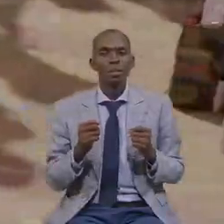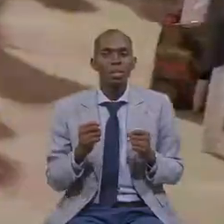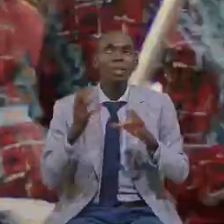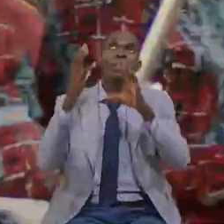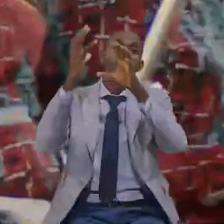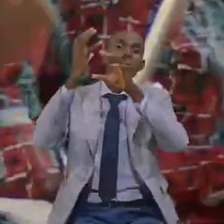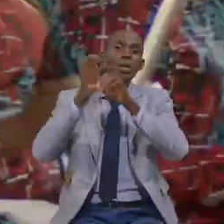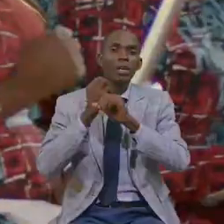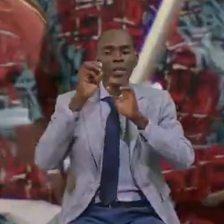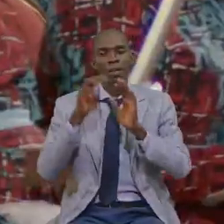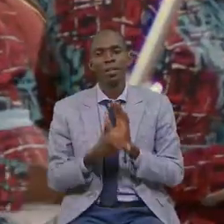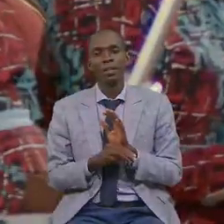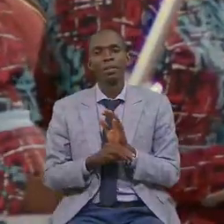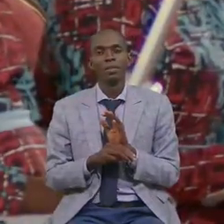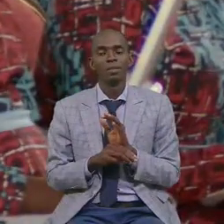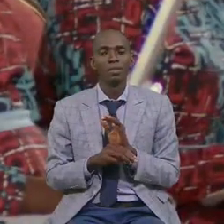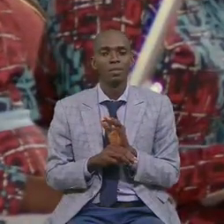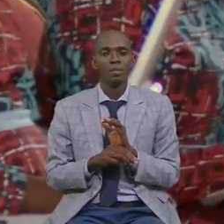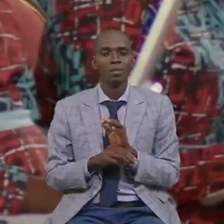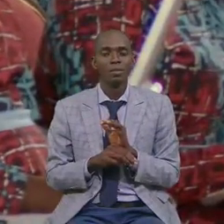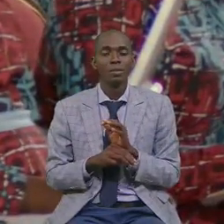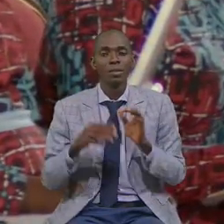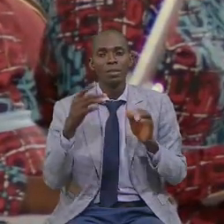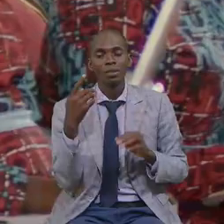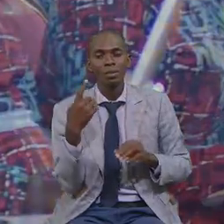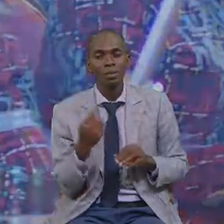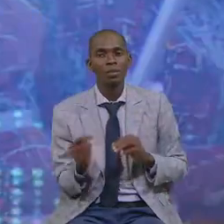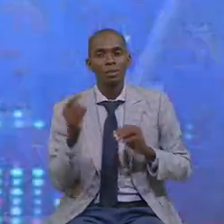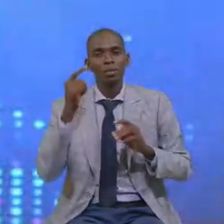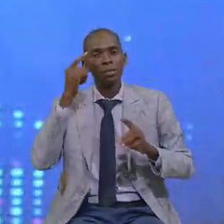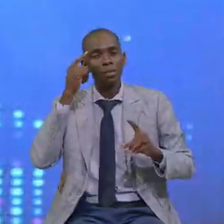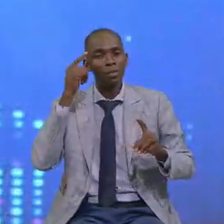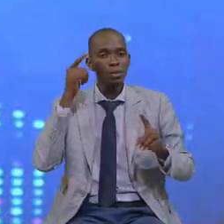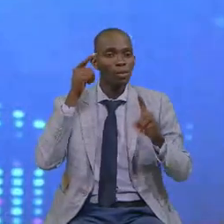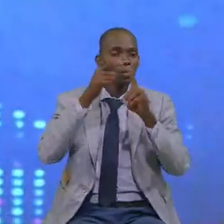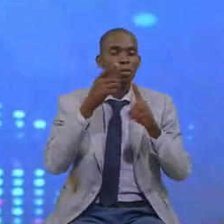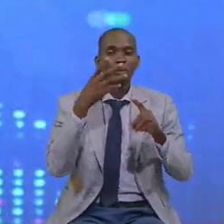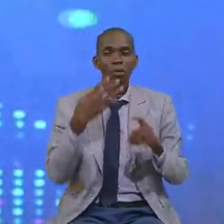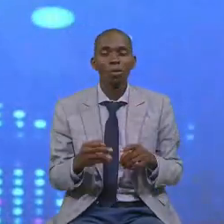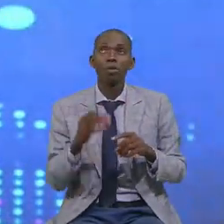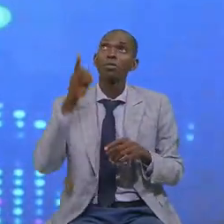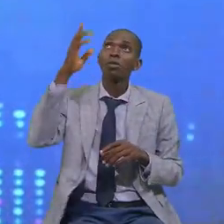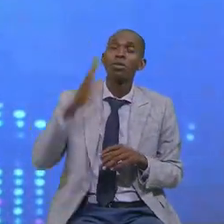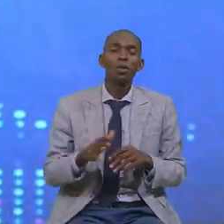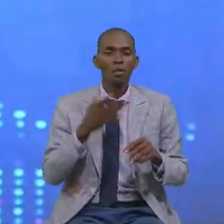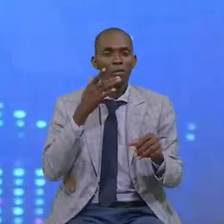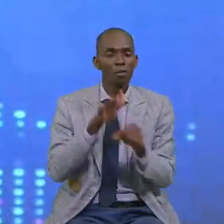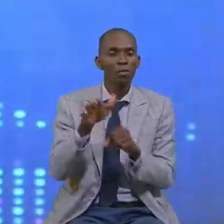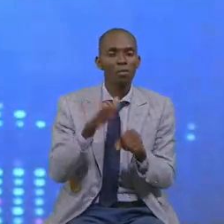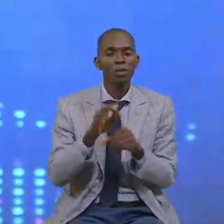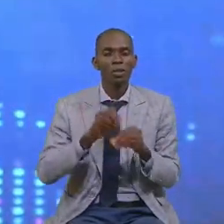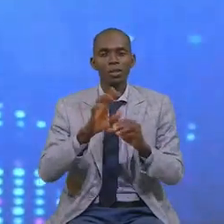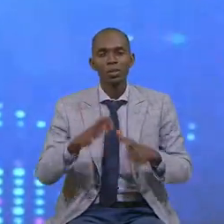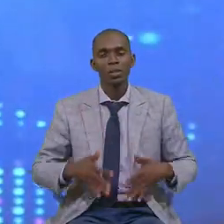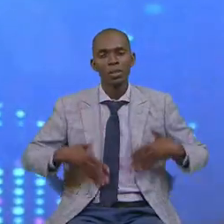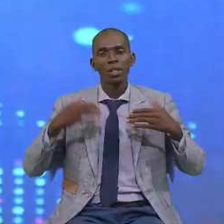Achievement. The goal of goodness, the goal of God fulfilled in your life